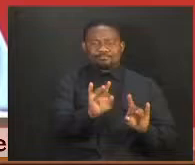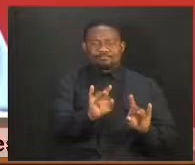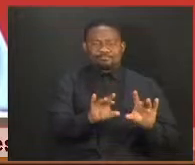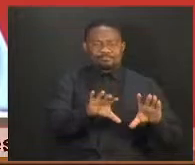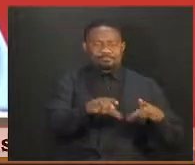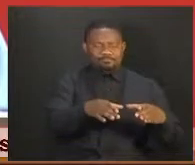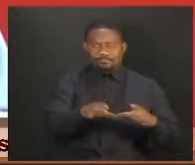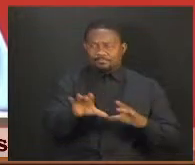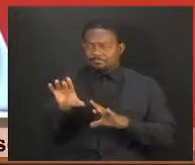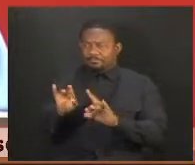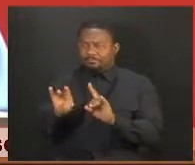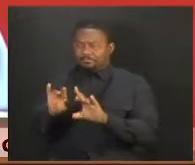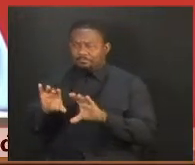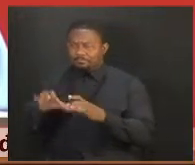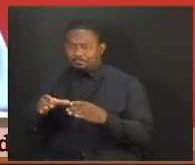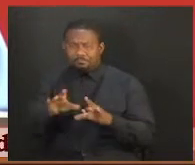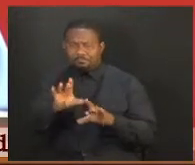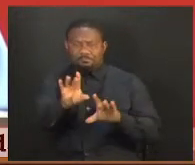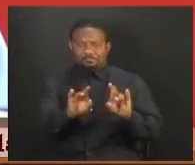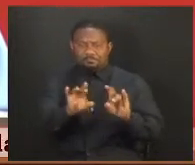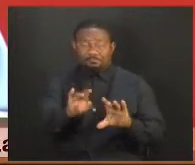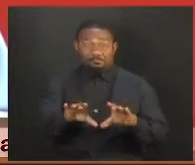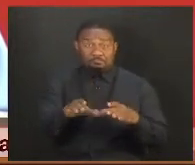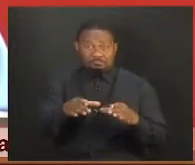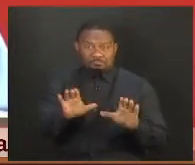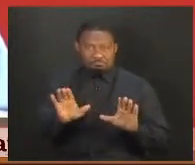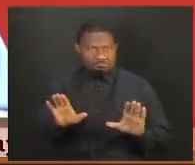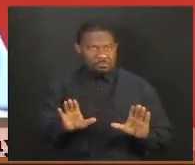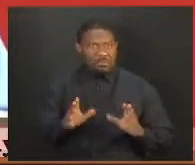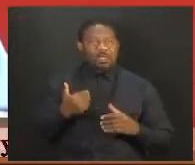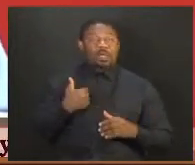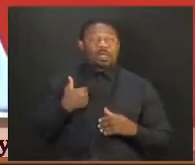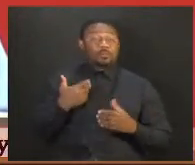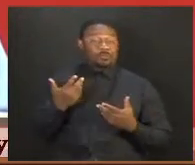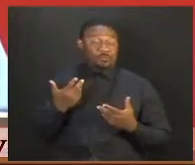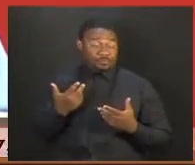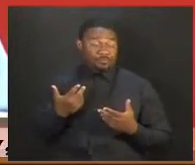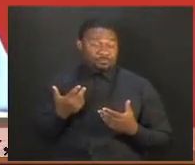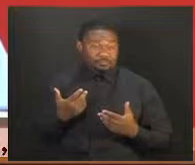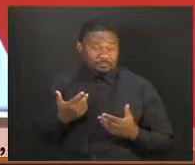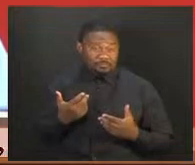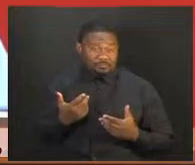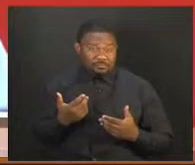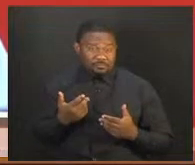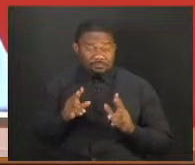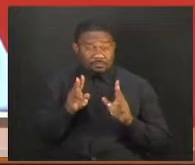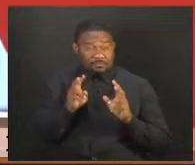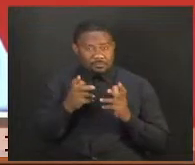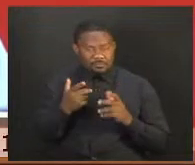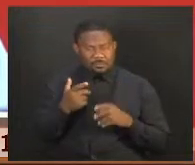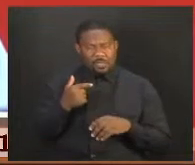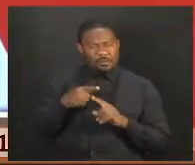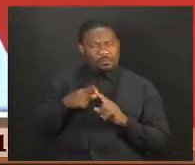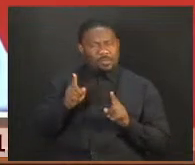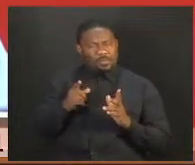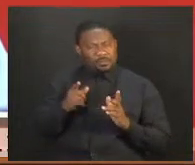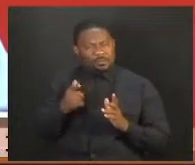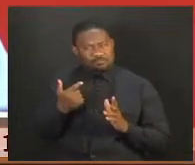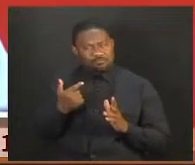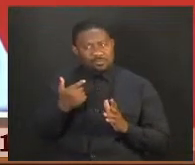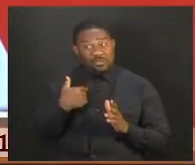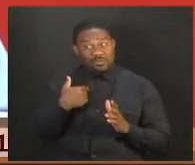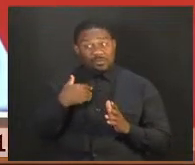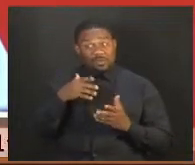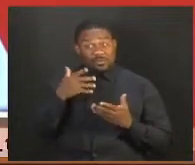having issues with. The referral will be to the committees. And that is what will